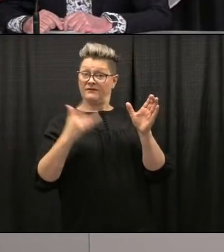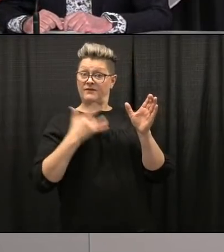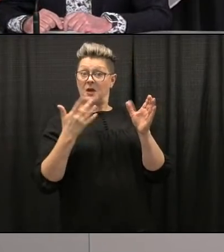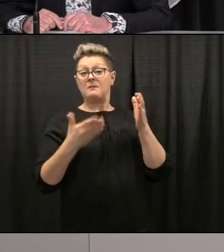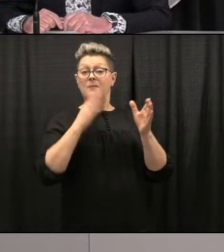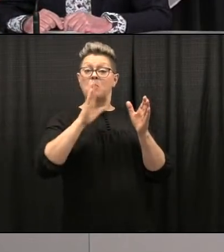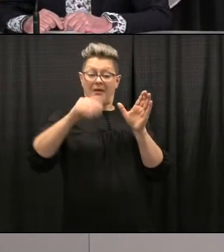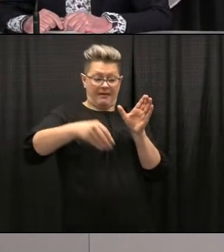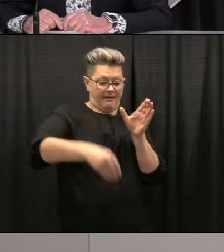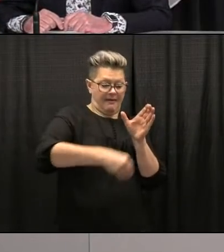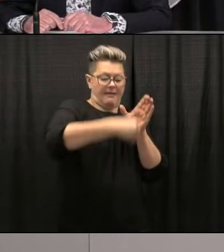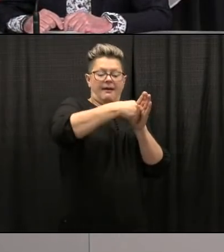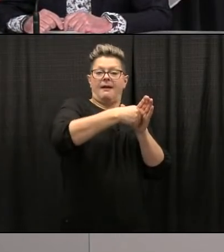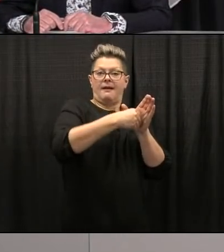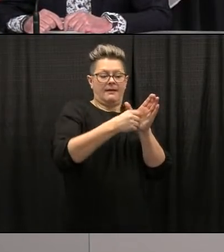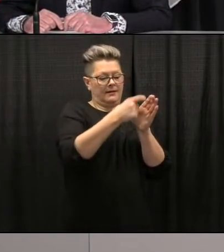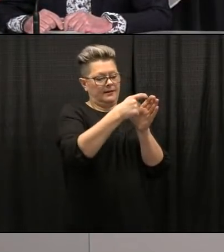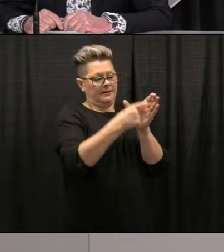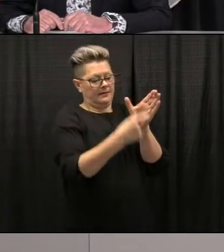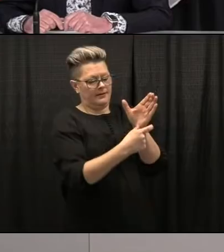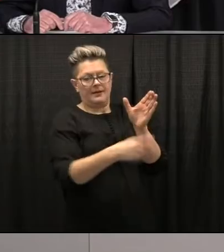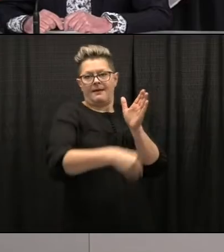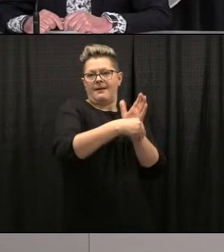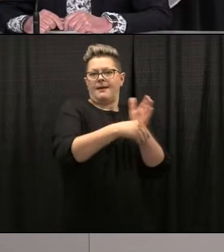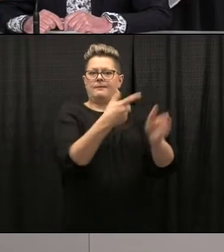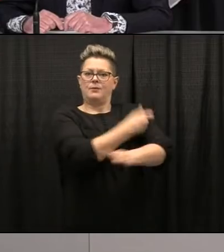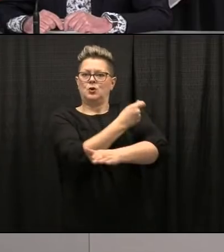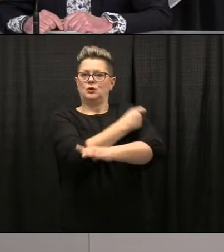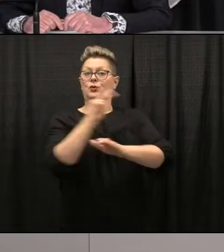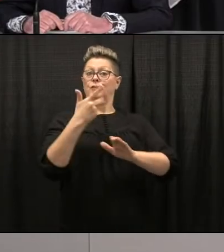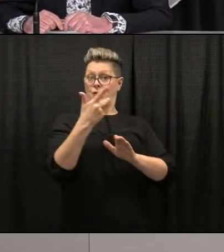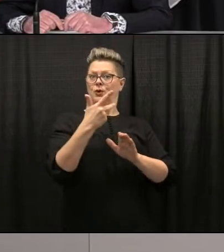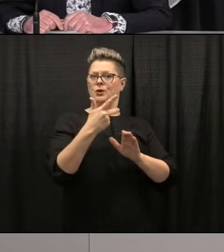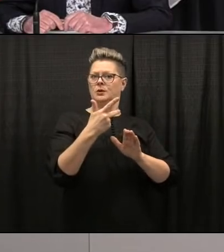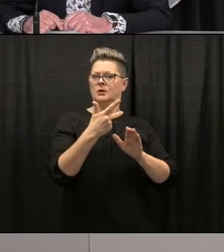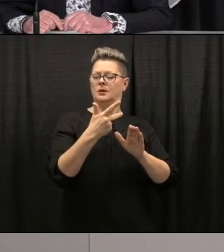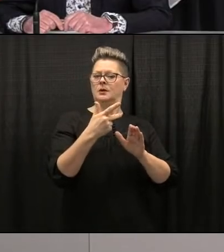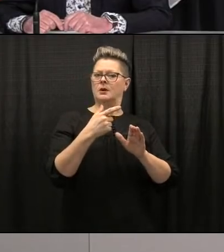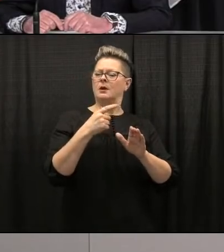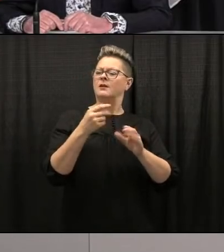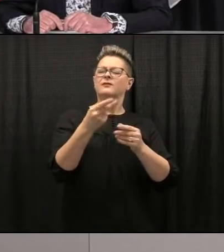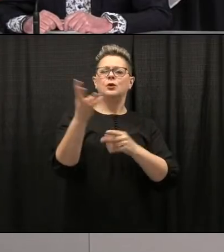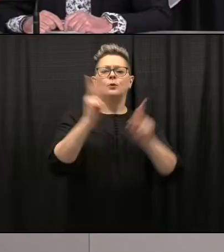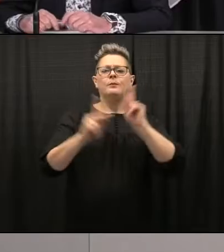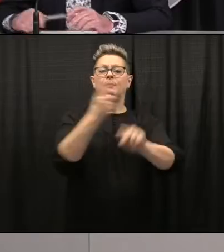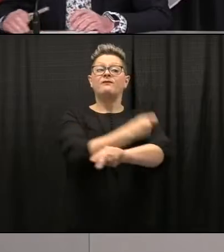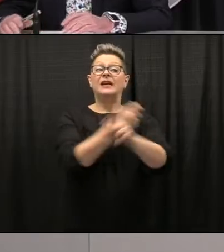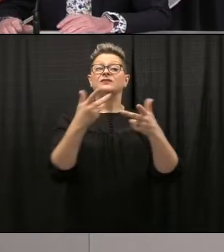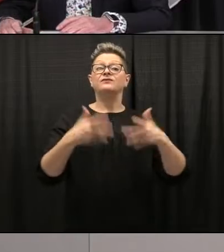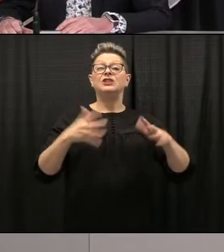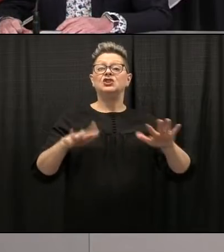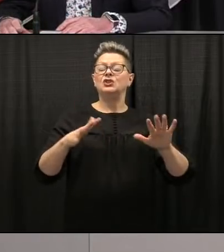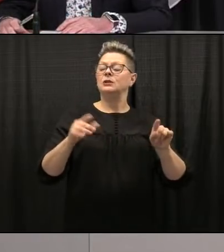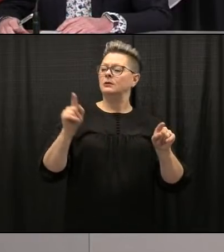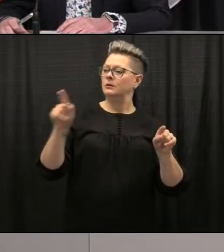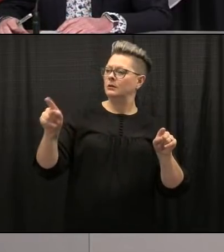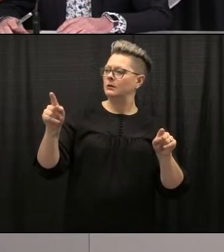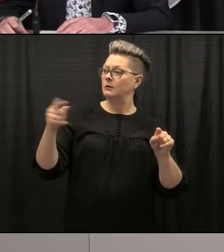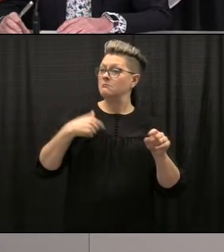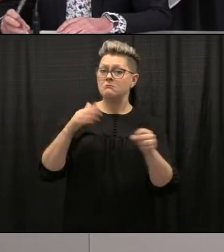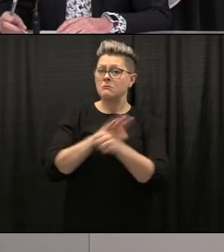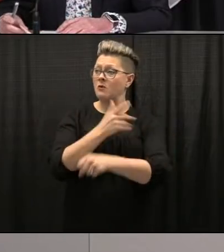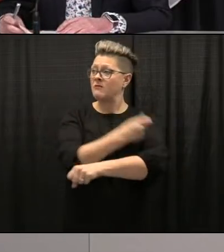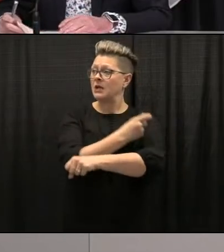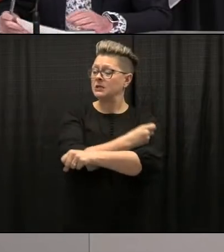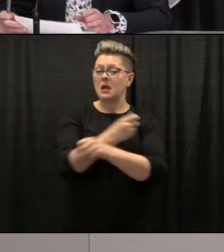adding the booster to the Vax Pass. Yet I've heard from several people who are vaccinated, fully vaccinated, the past